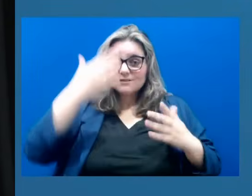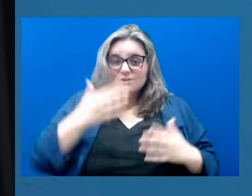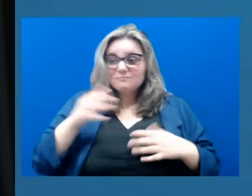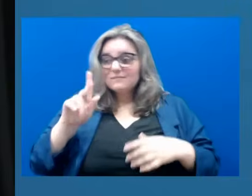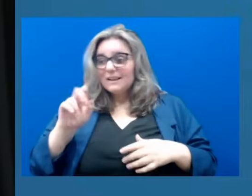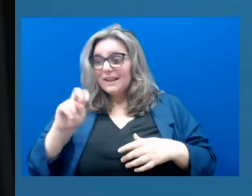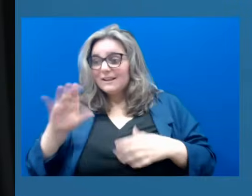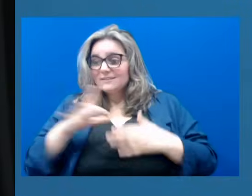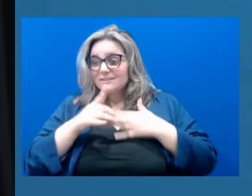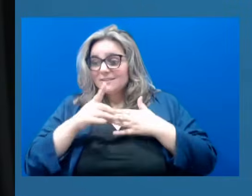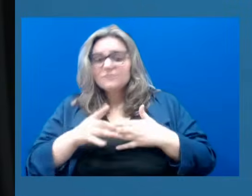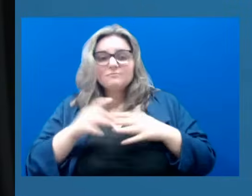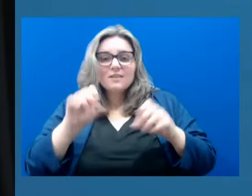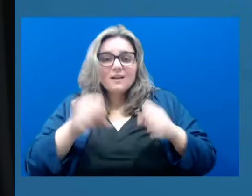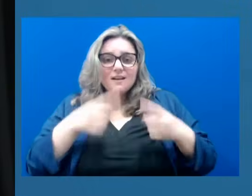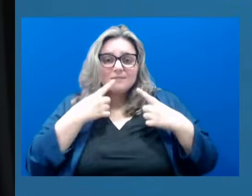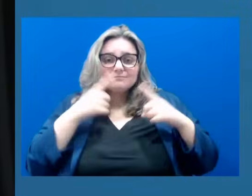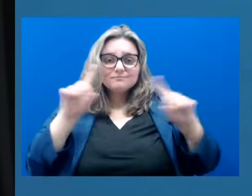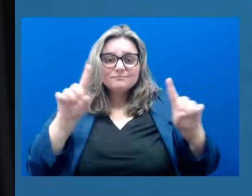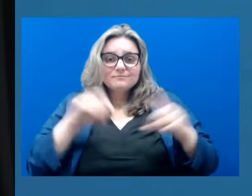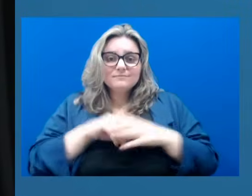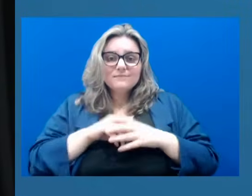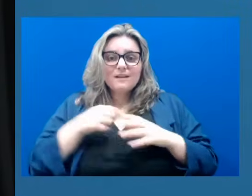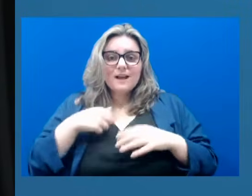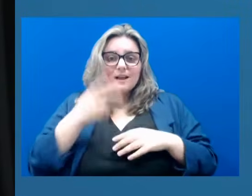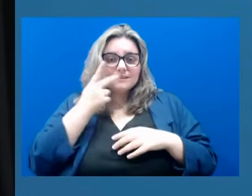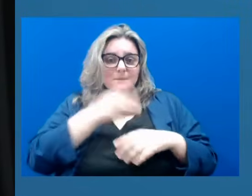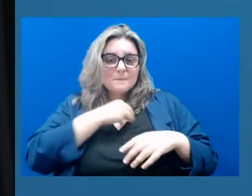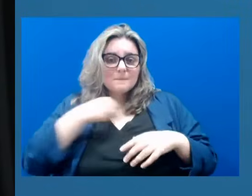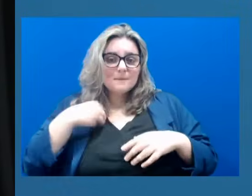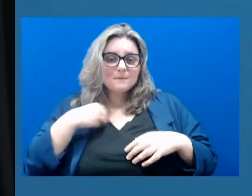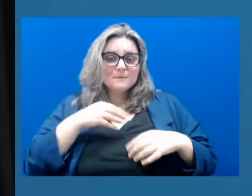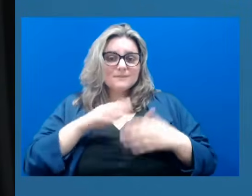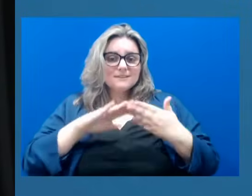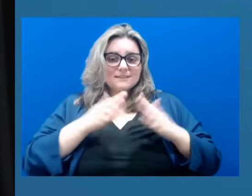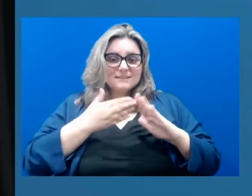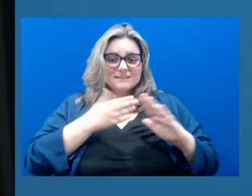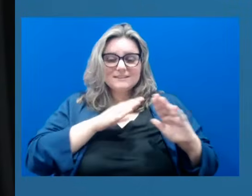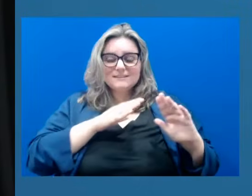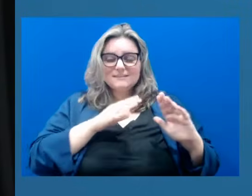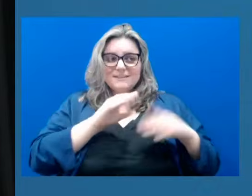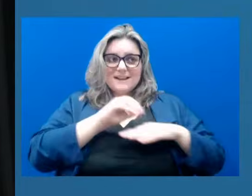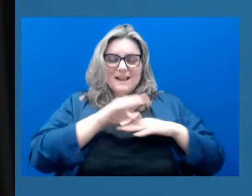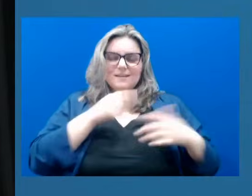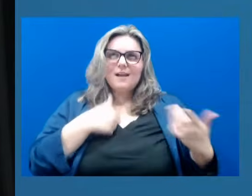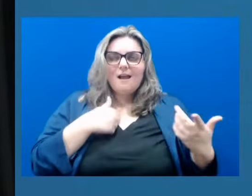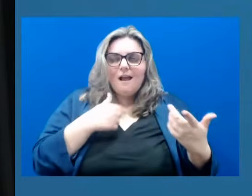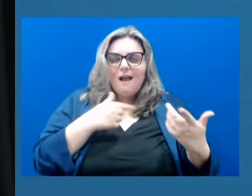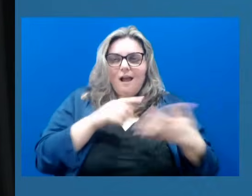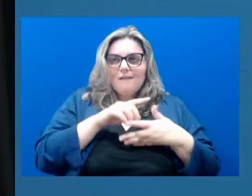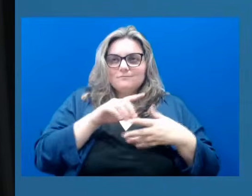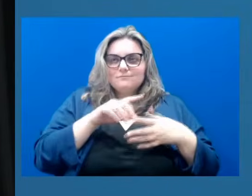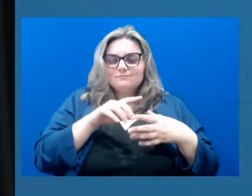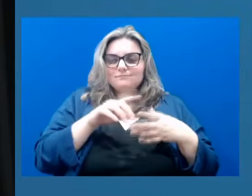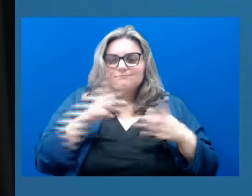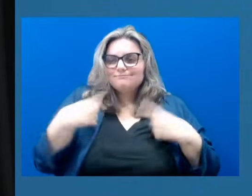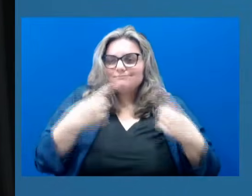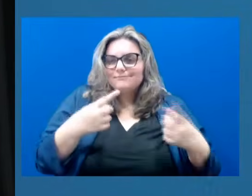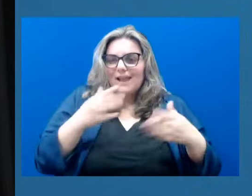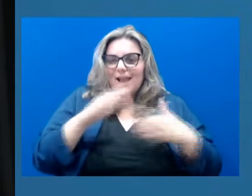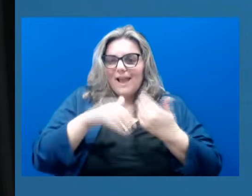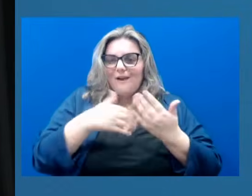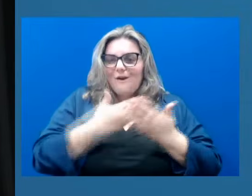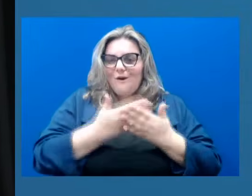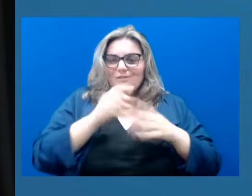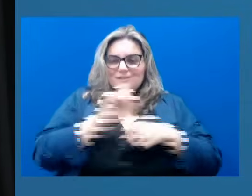see members of this city council, and I was a councilman when I did all these jobs. I was a councilman once too, and I know Sarah and David